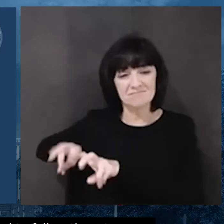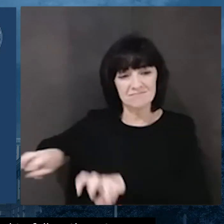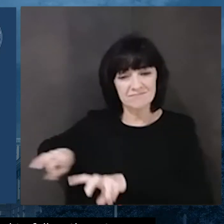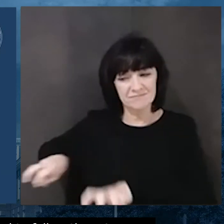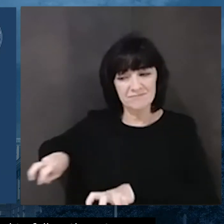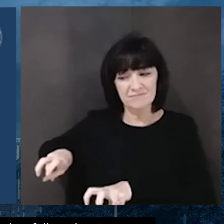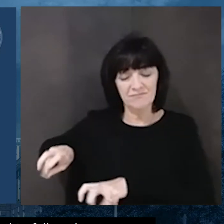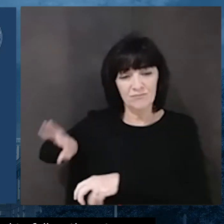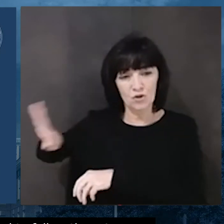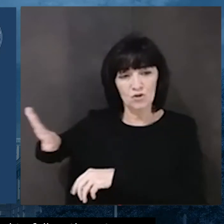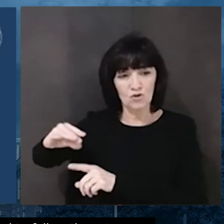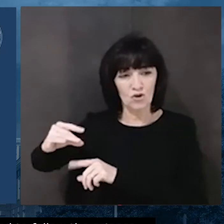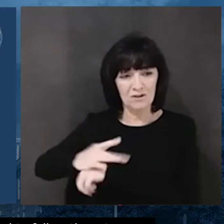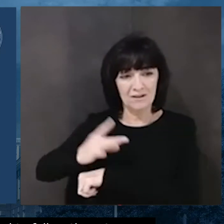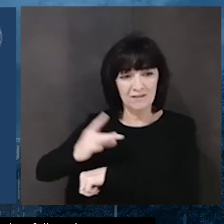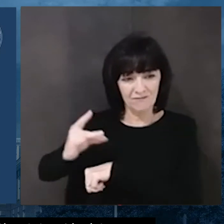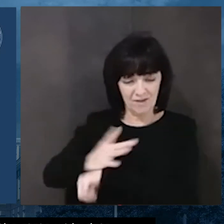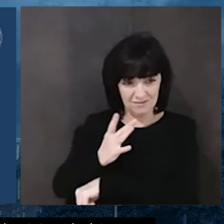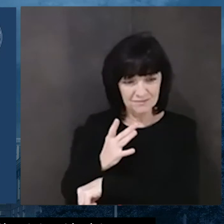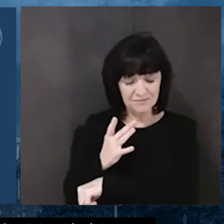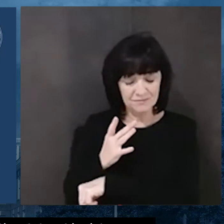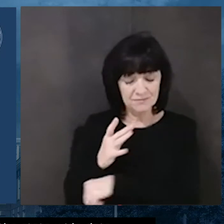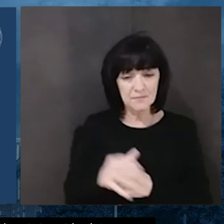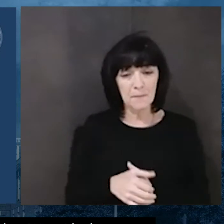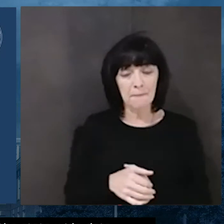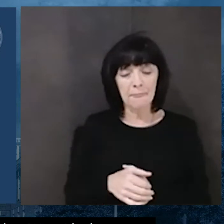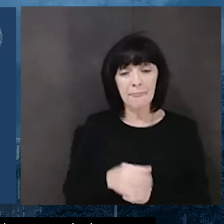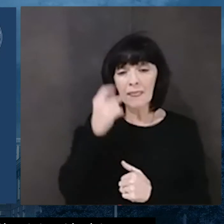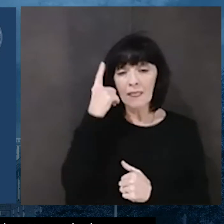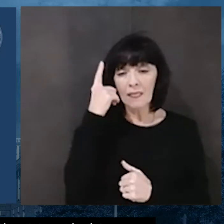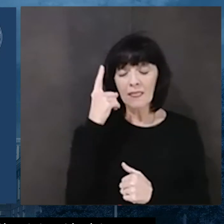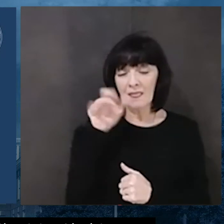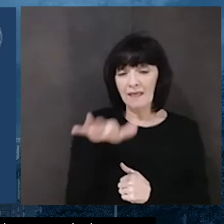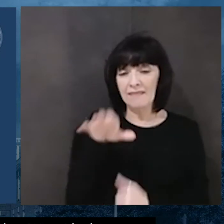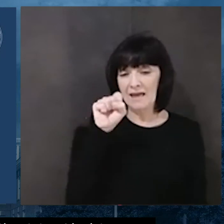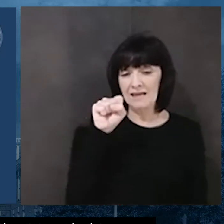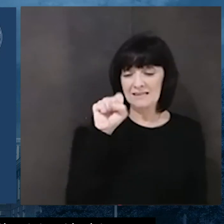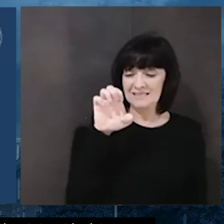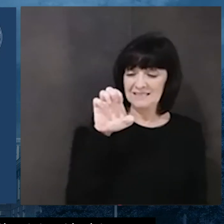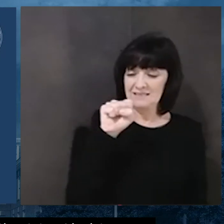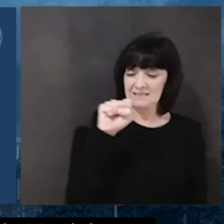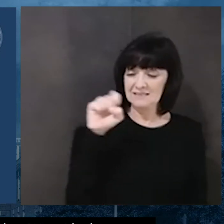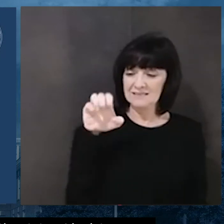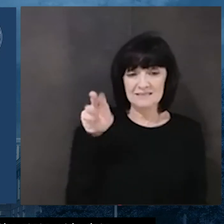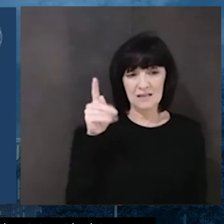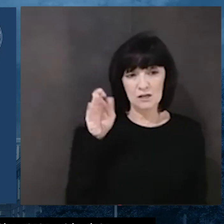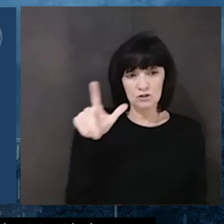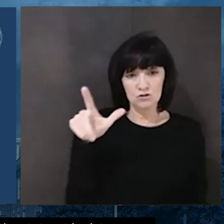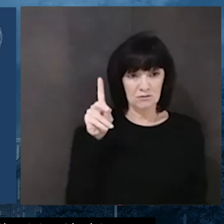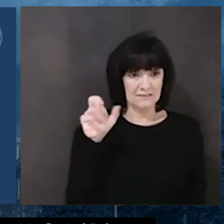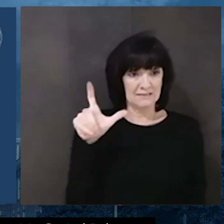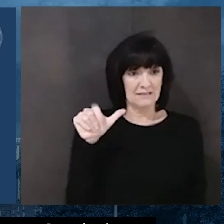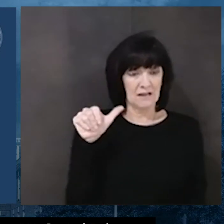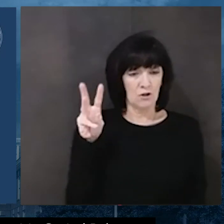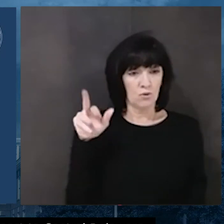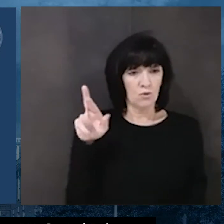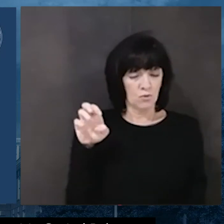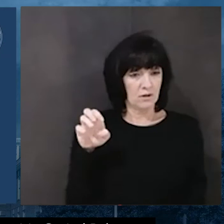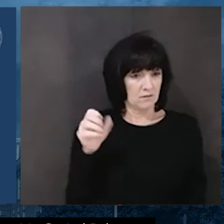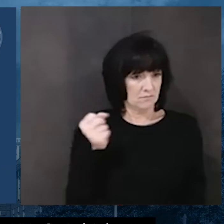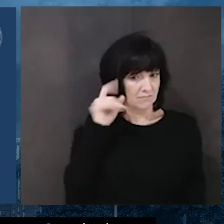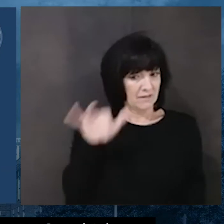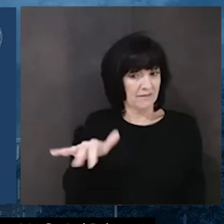issues that you mentioned with respect to Central Delaware is that while the infection rates, and these